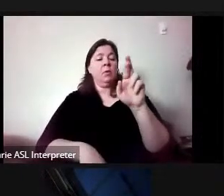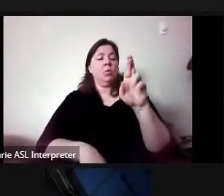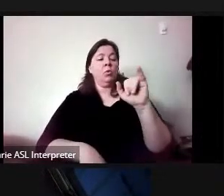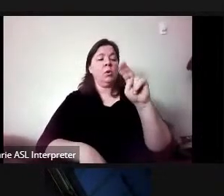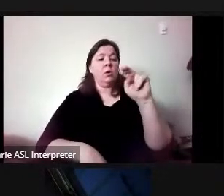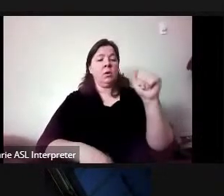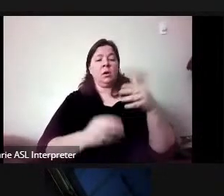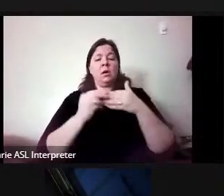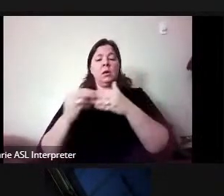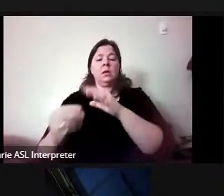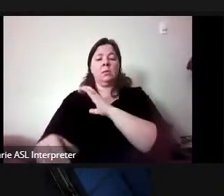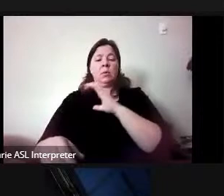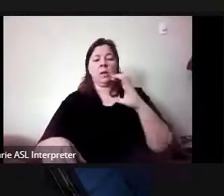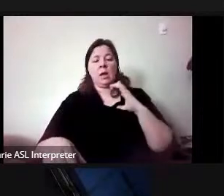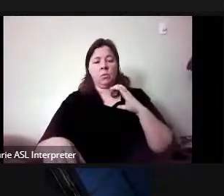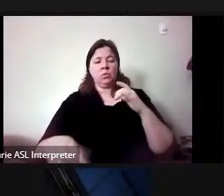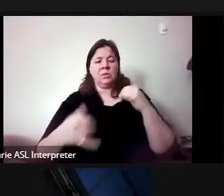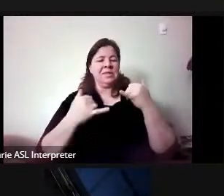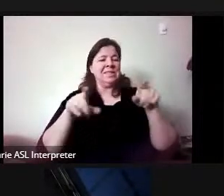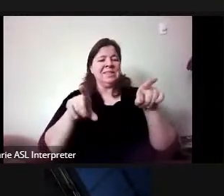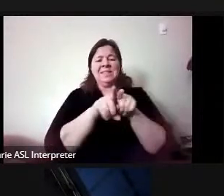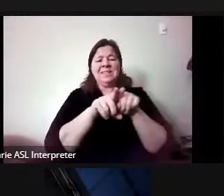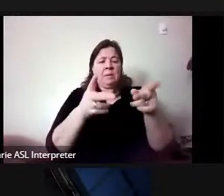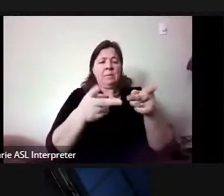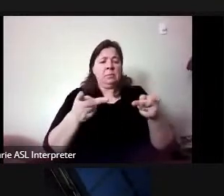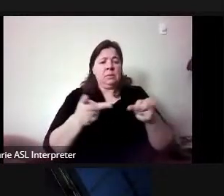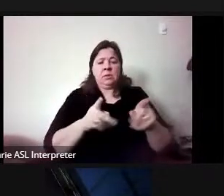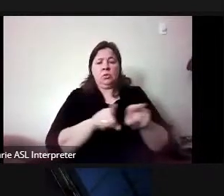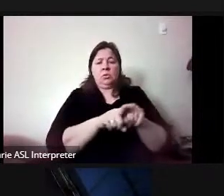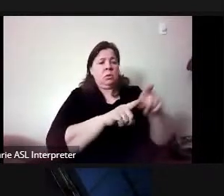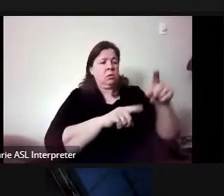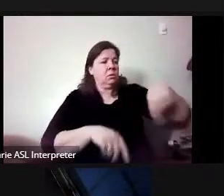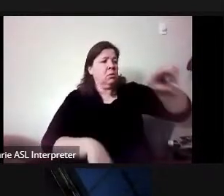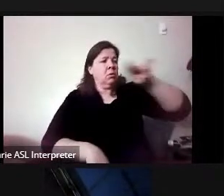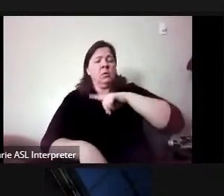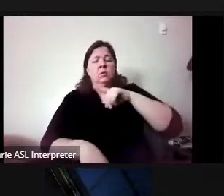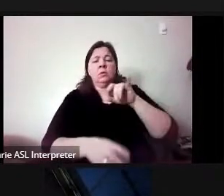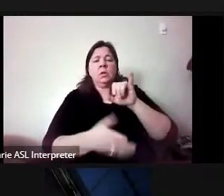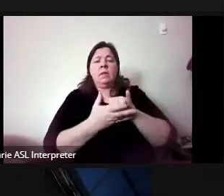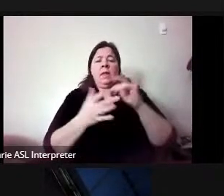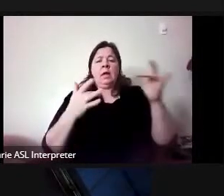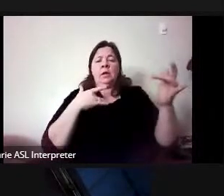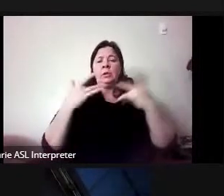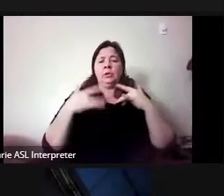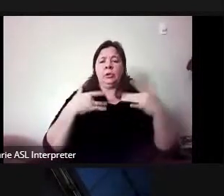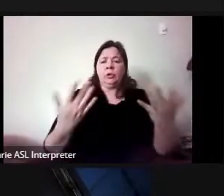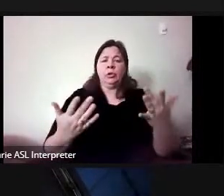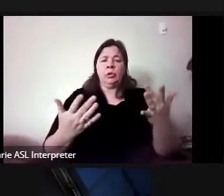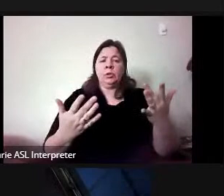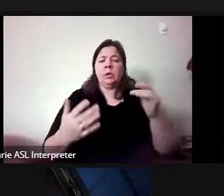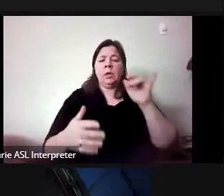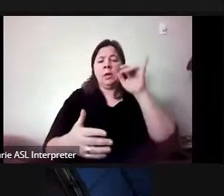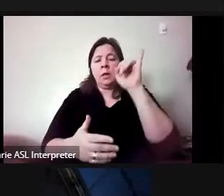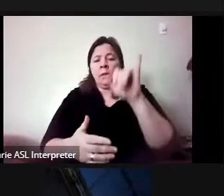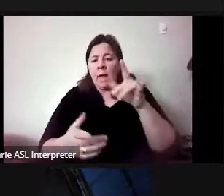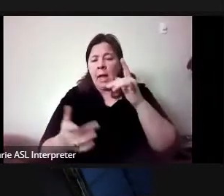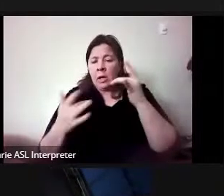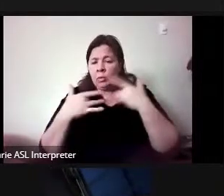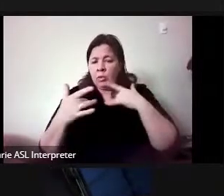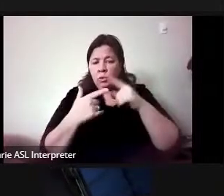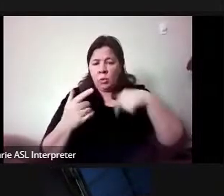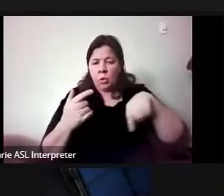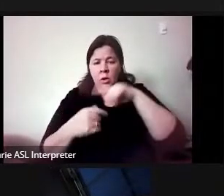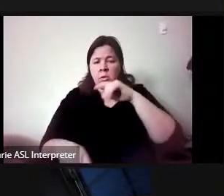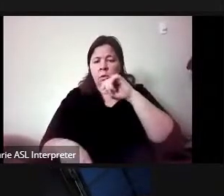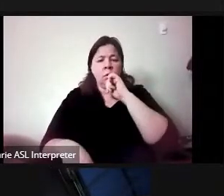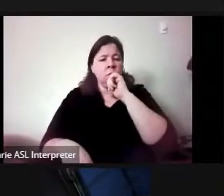anybody on the leadership council, they are in the same position as all of us where that is concerned. So addressing these questions to us is not